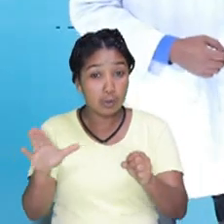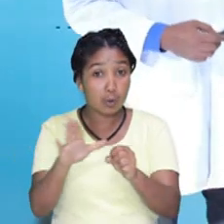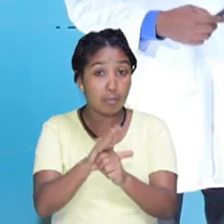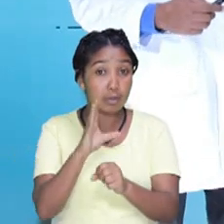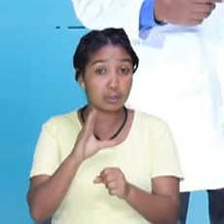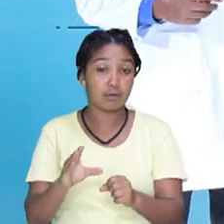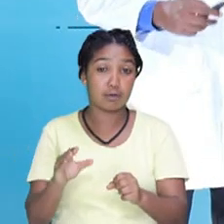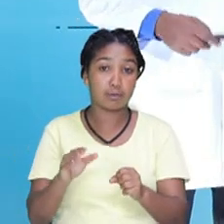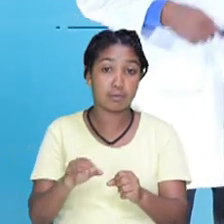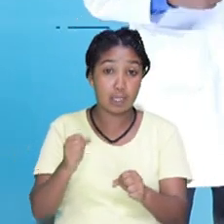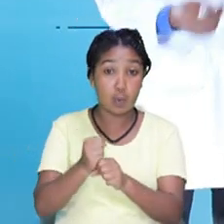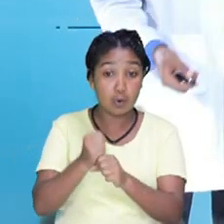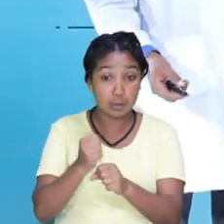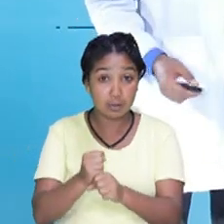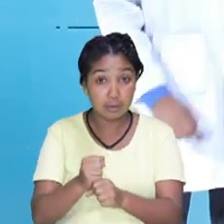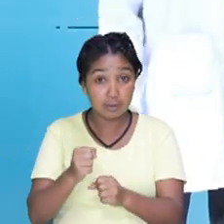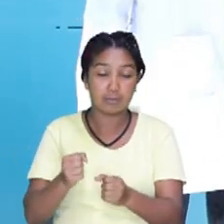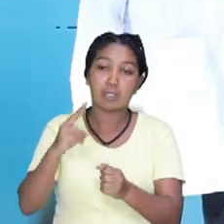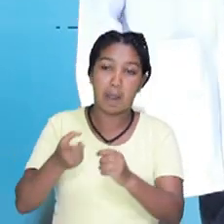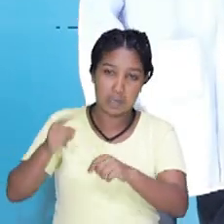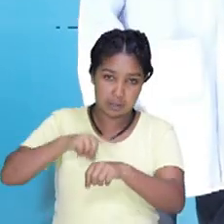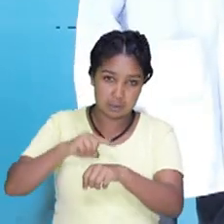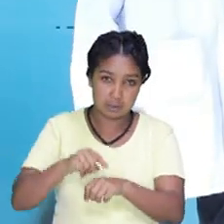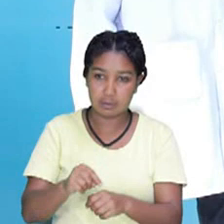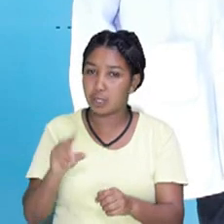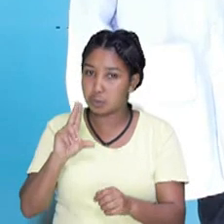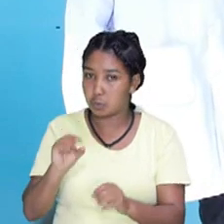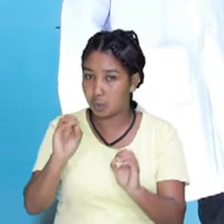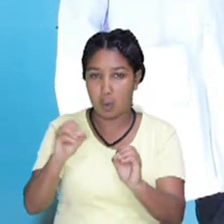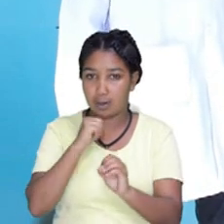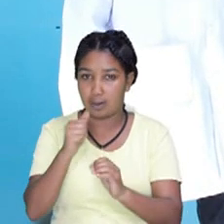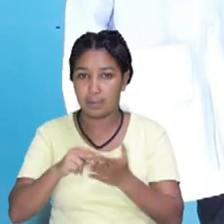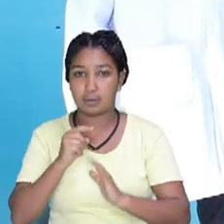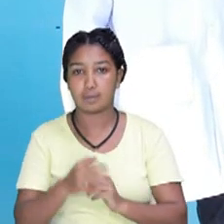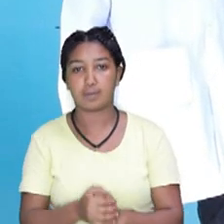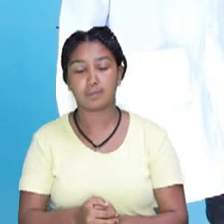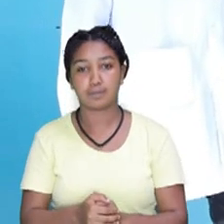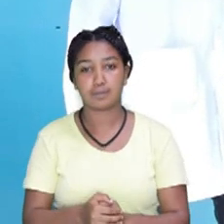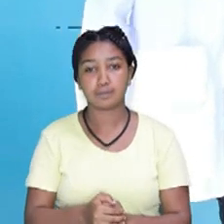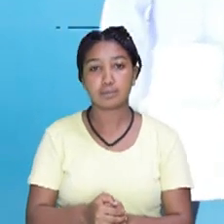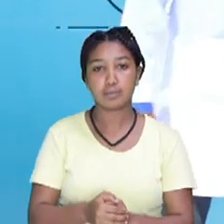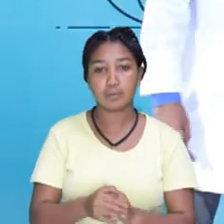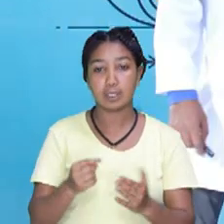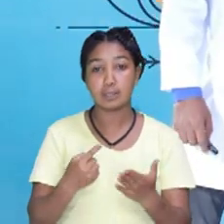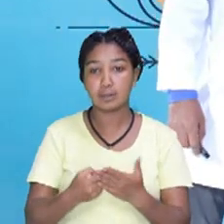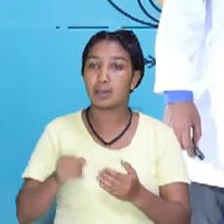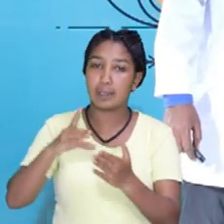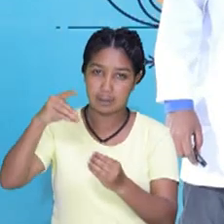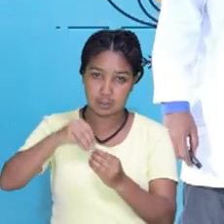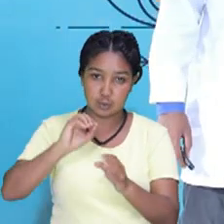path, the work rather be doubled. It's not cancel one another and becomes zero, rather it